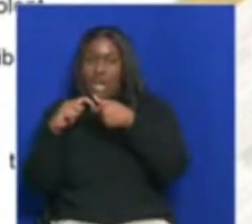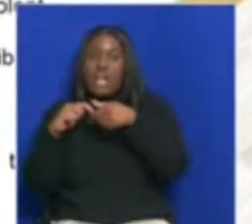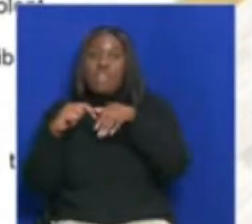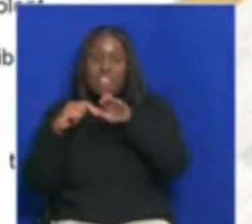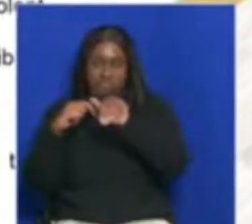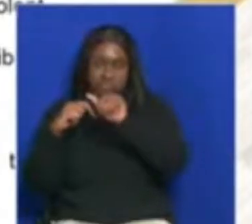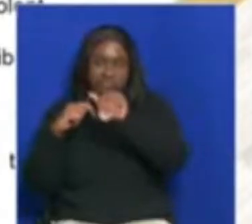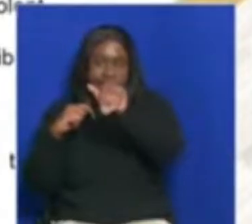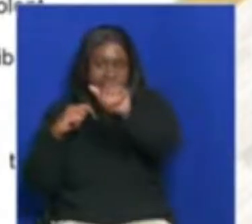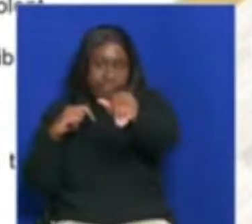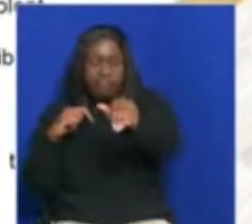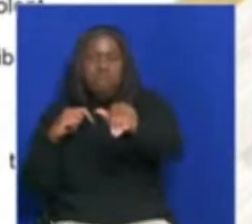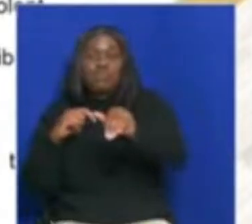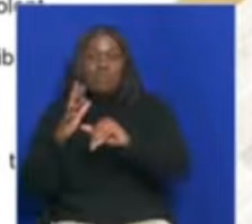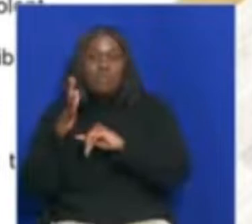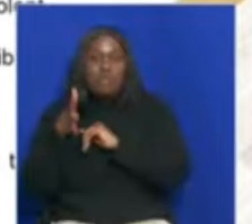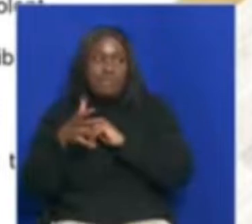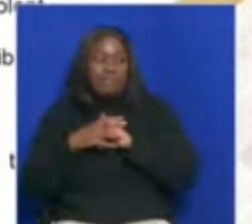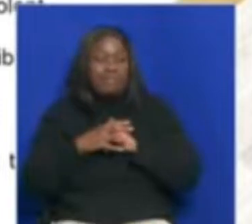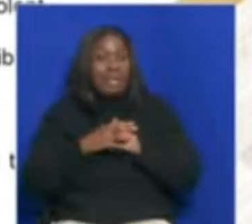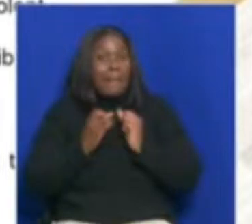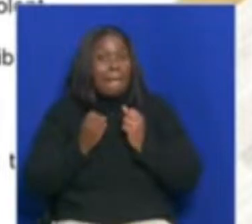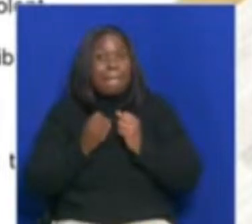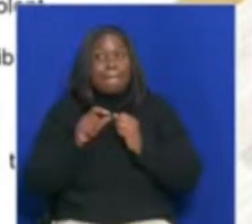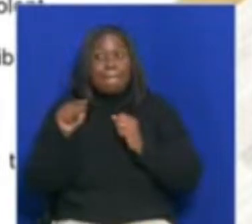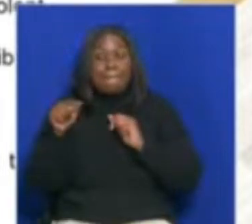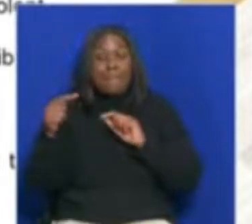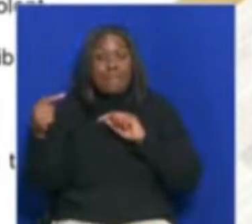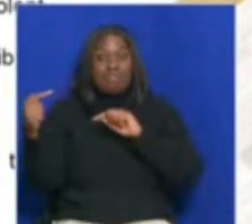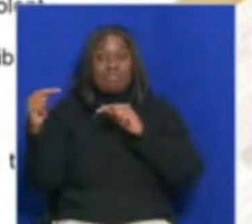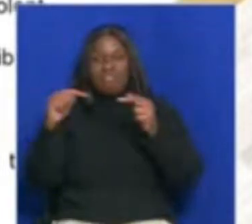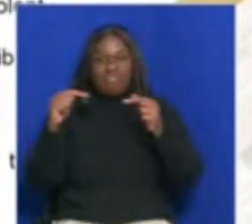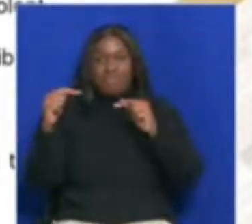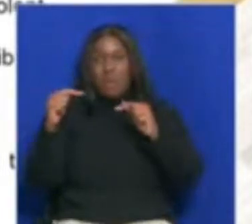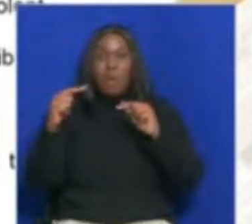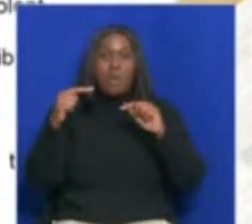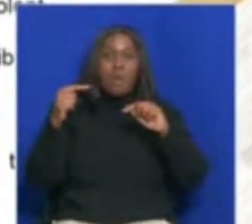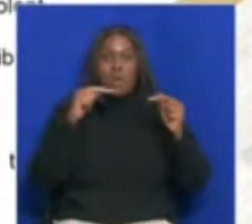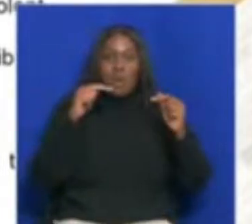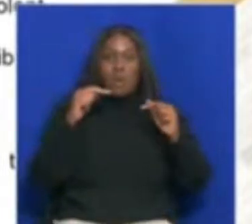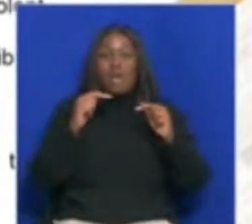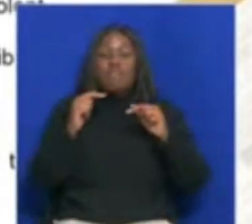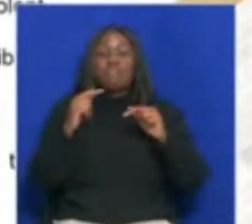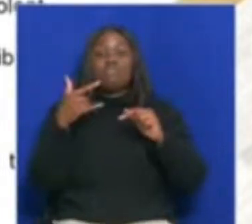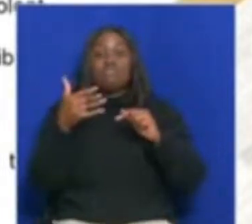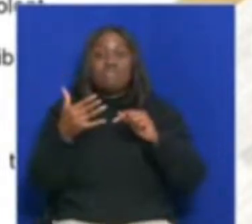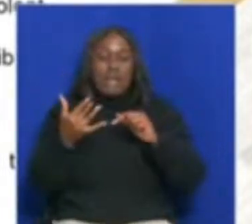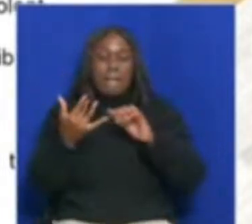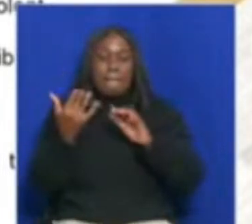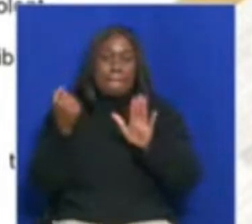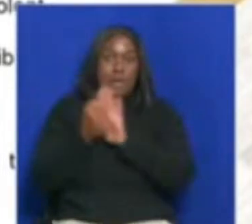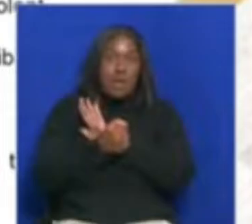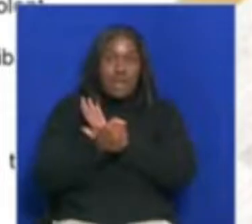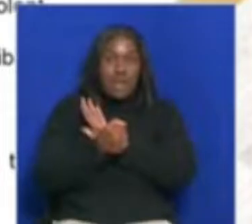wars have resulted in violent crimes, including murder and attempted murder.